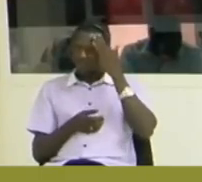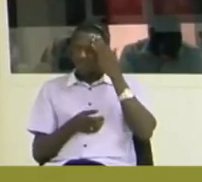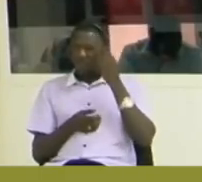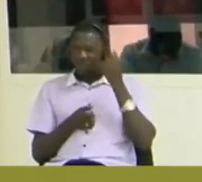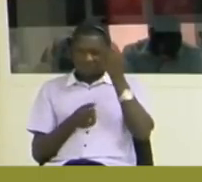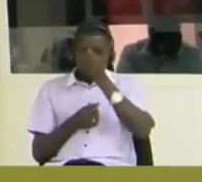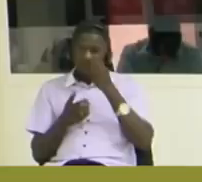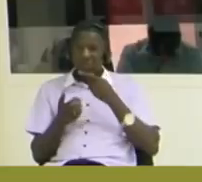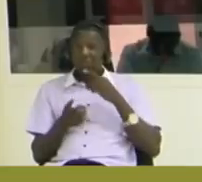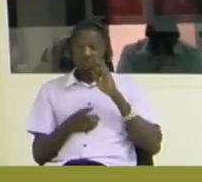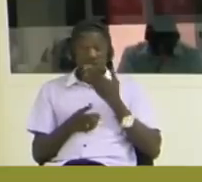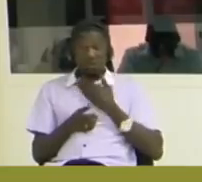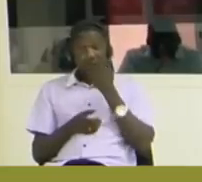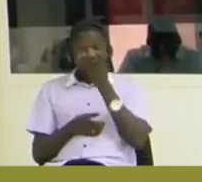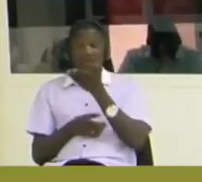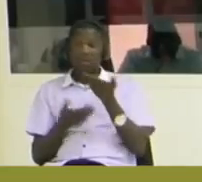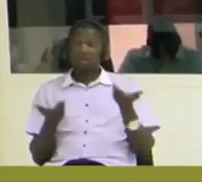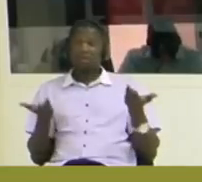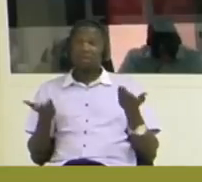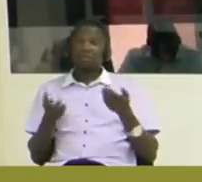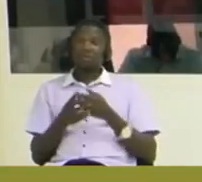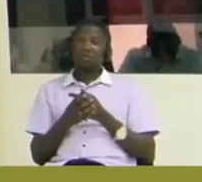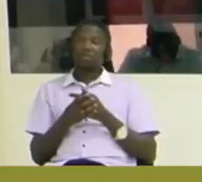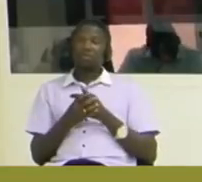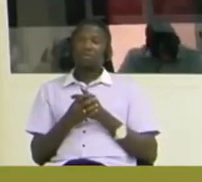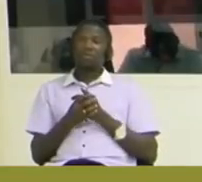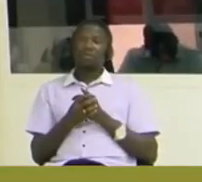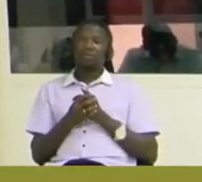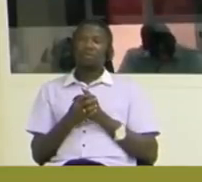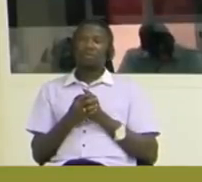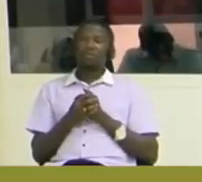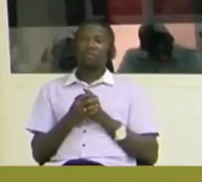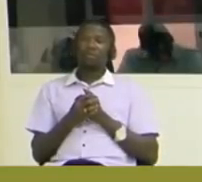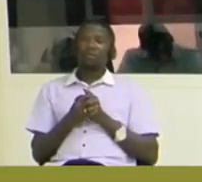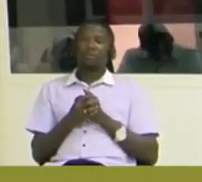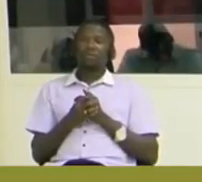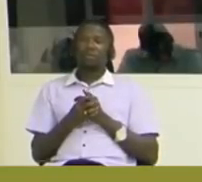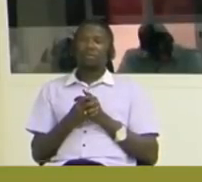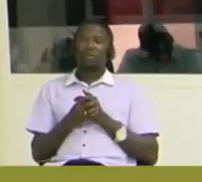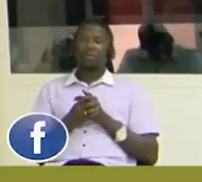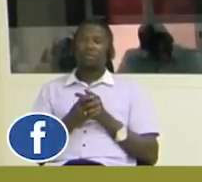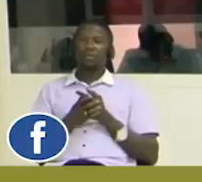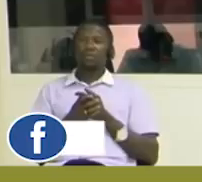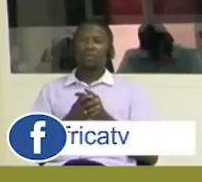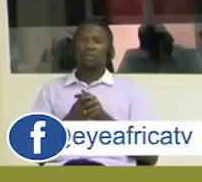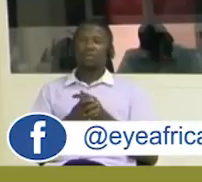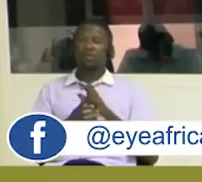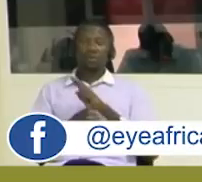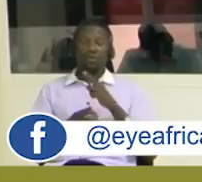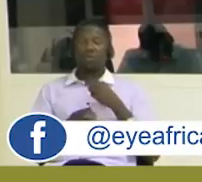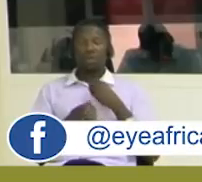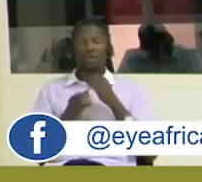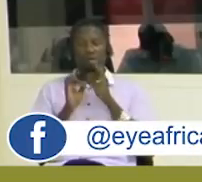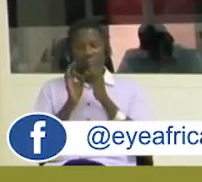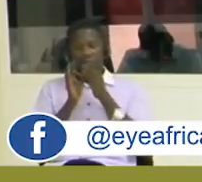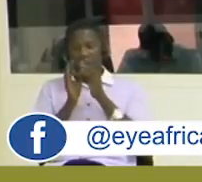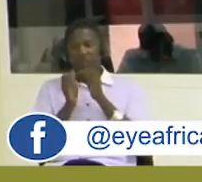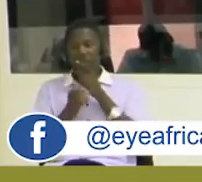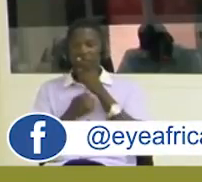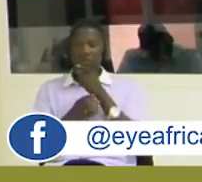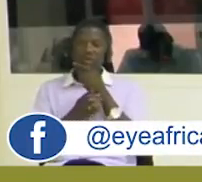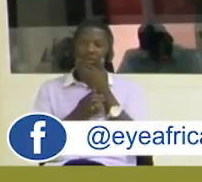been there. No, you said that it was light. You could not have been there, would you? No. Exactly. I am telling you